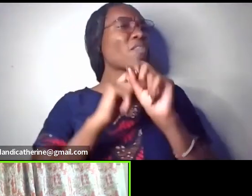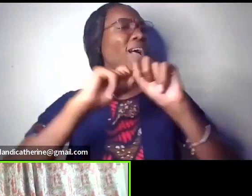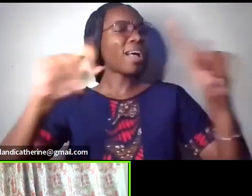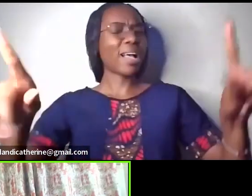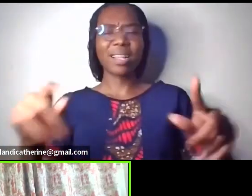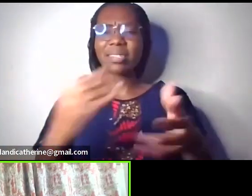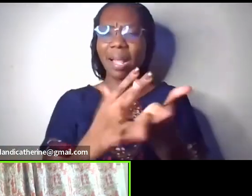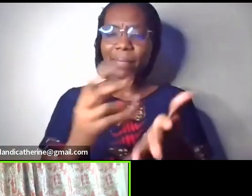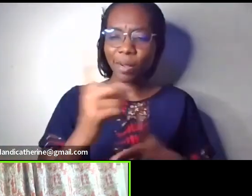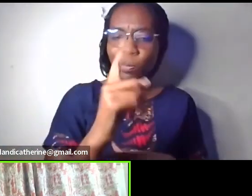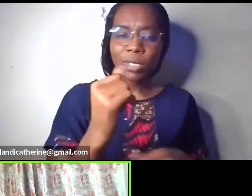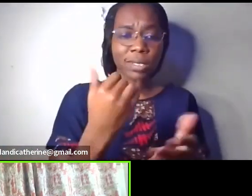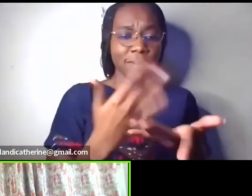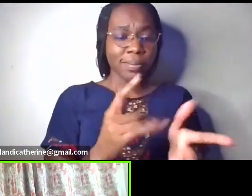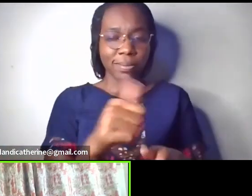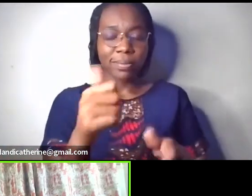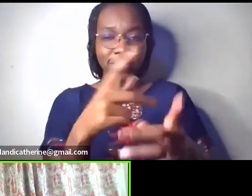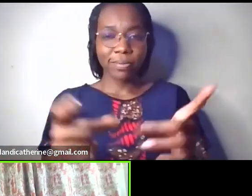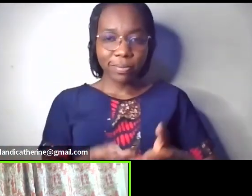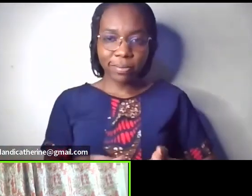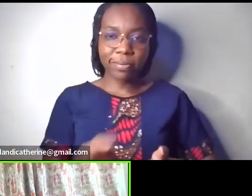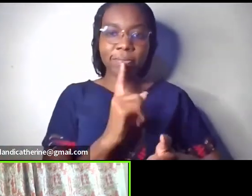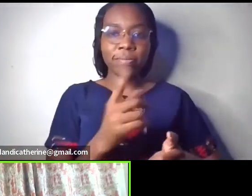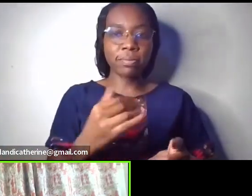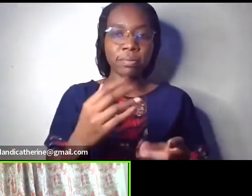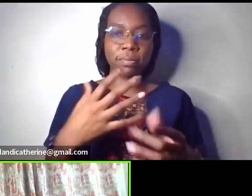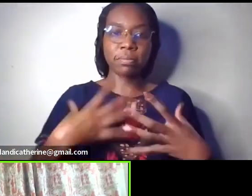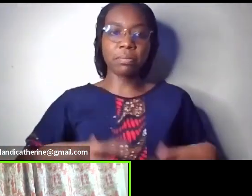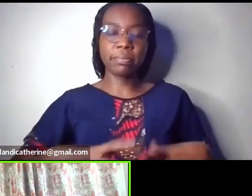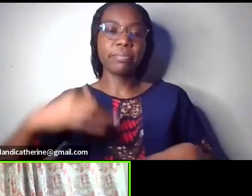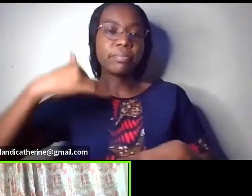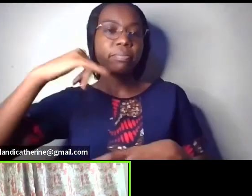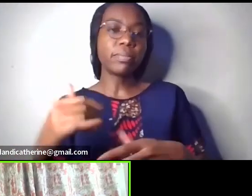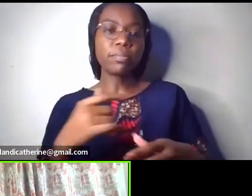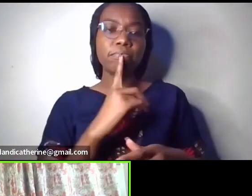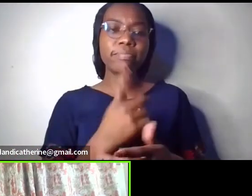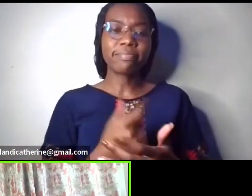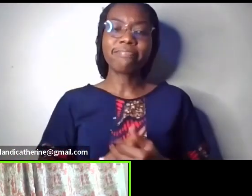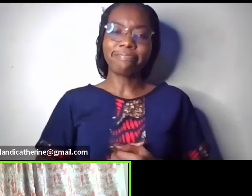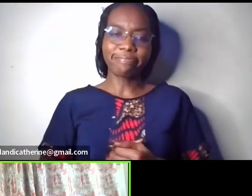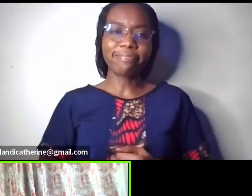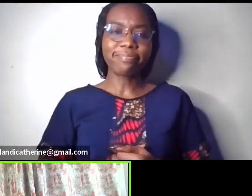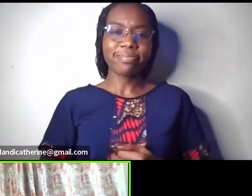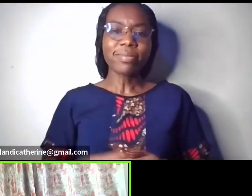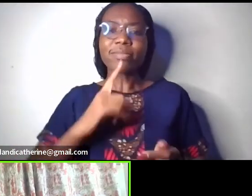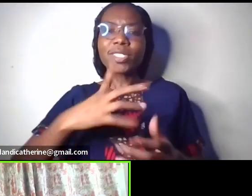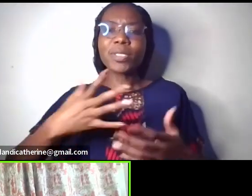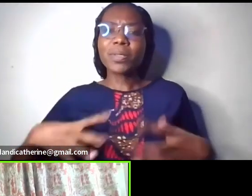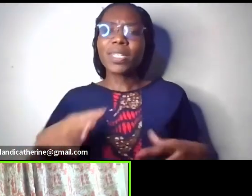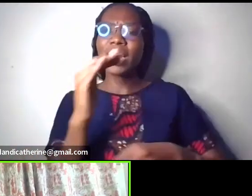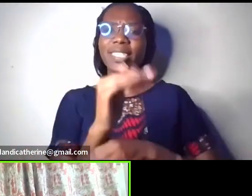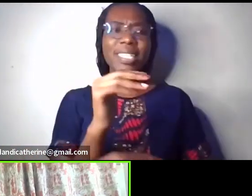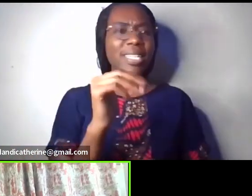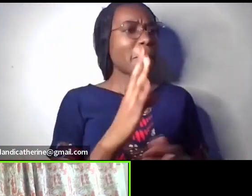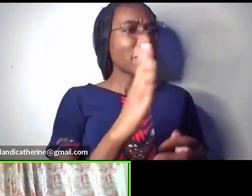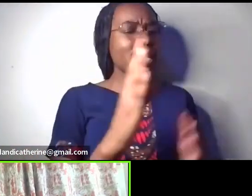I informed my friends that have relocated Nairobi to Nanyuki, and they kept asking me for Airbnbs, but I didn't